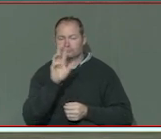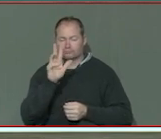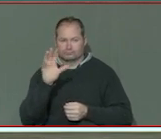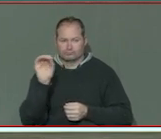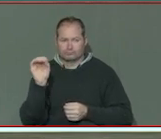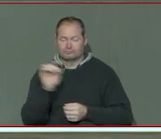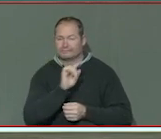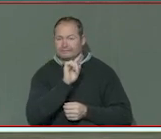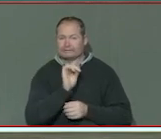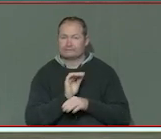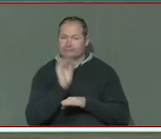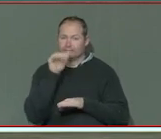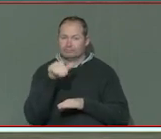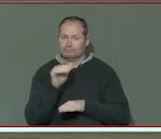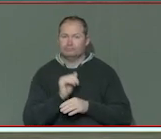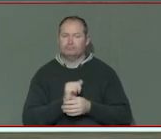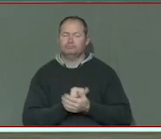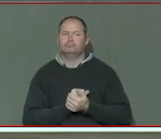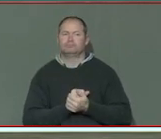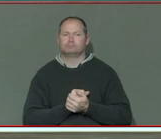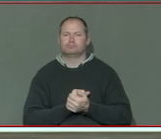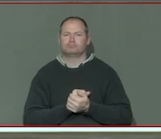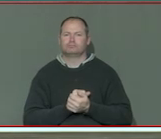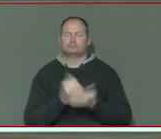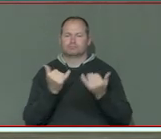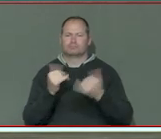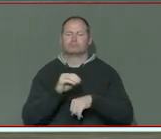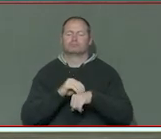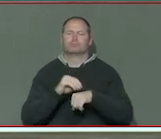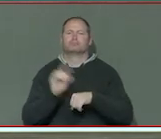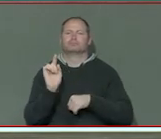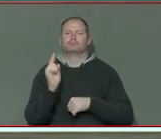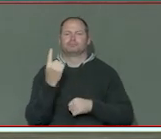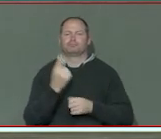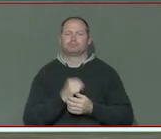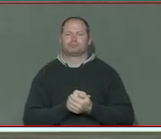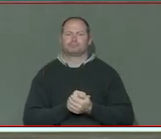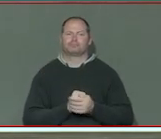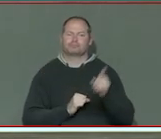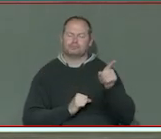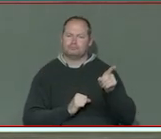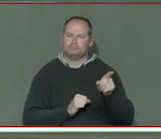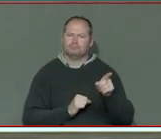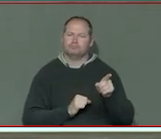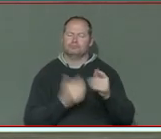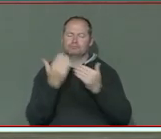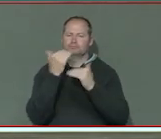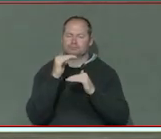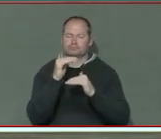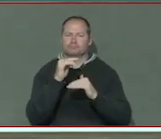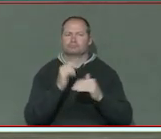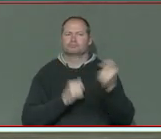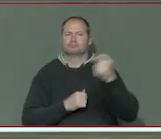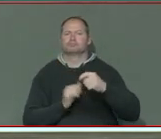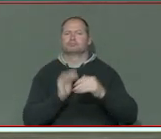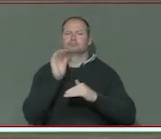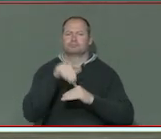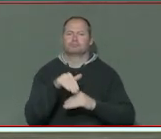4,900. So he's over the limit. So that's our first problem. Masala owes us more than the limit, and you must give